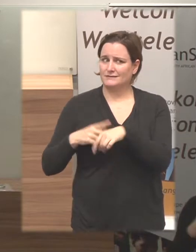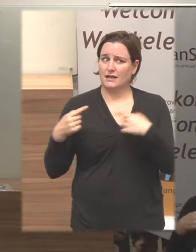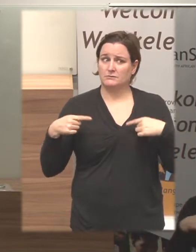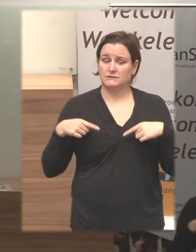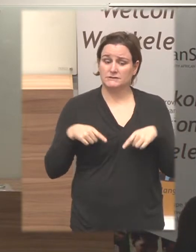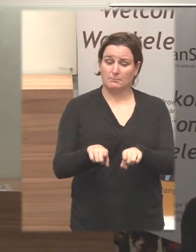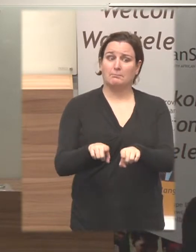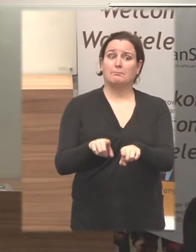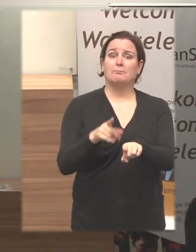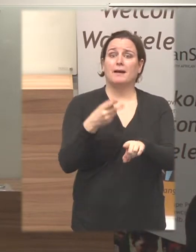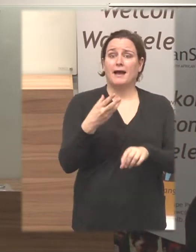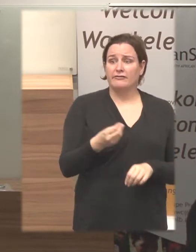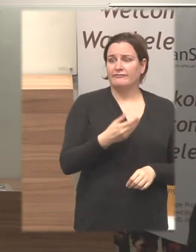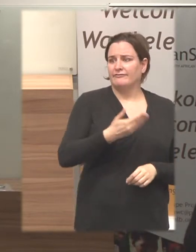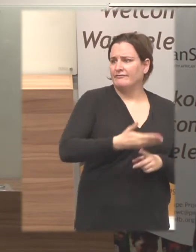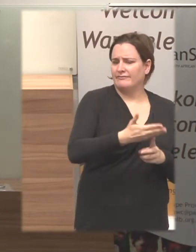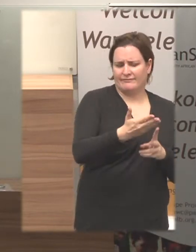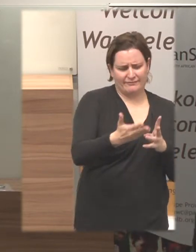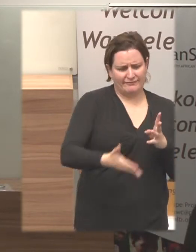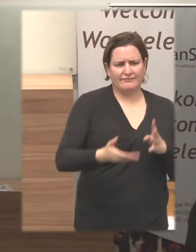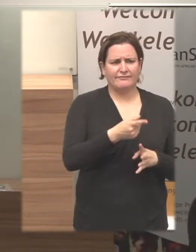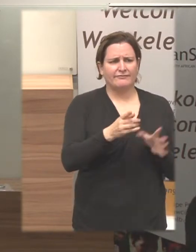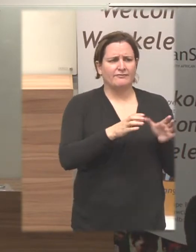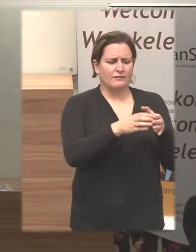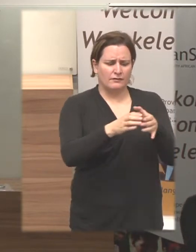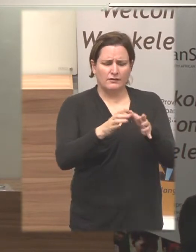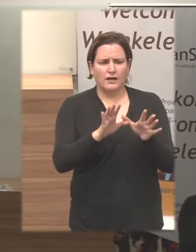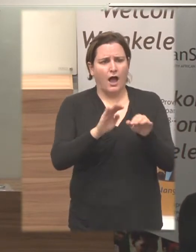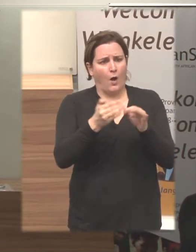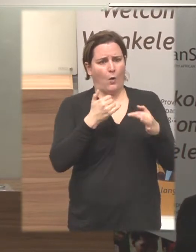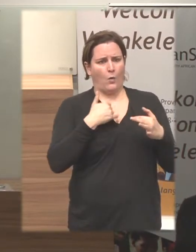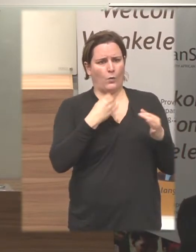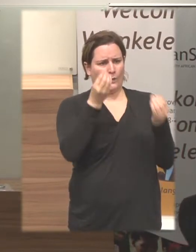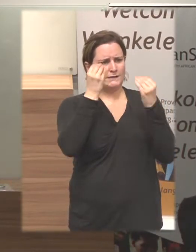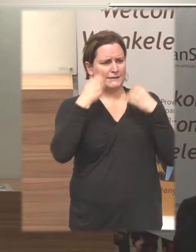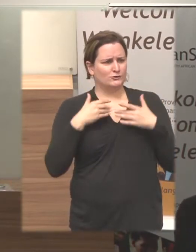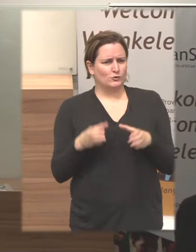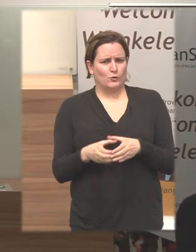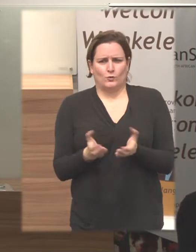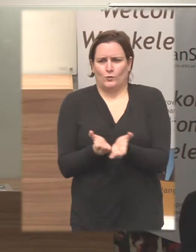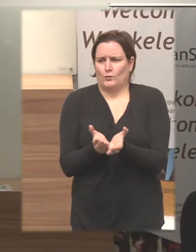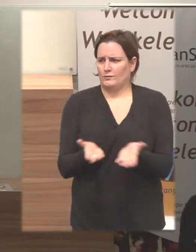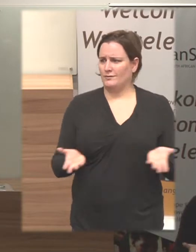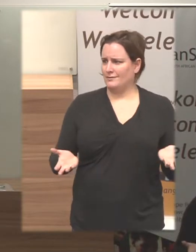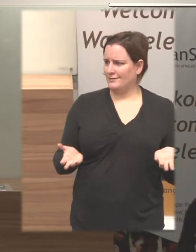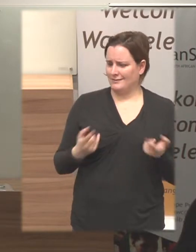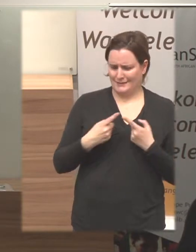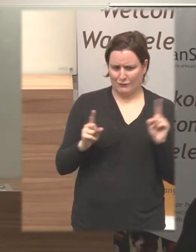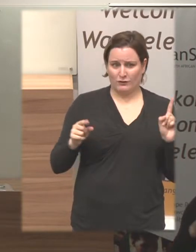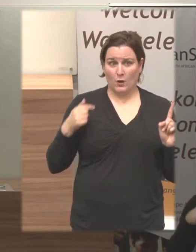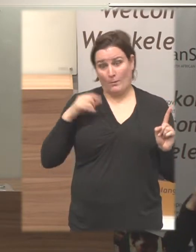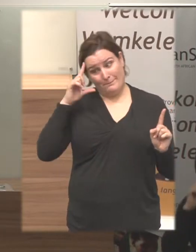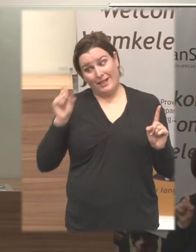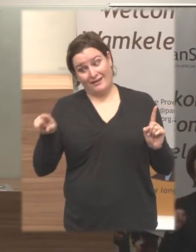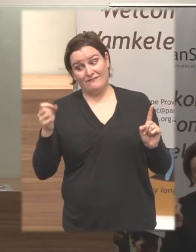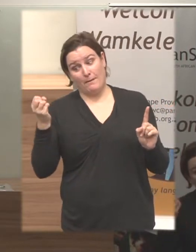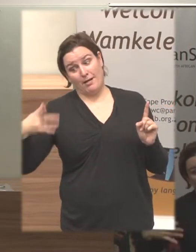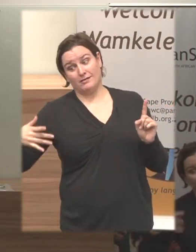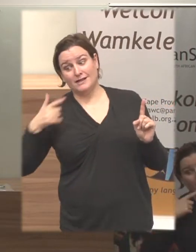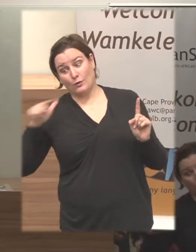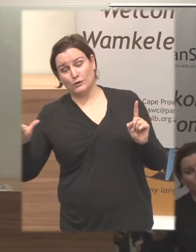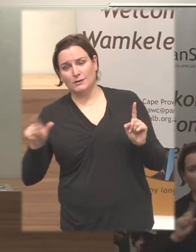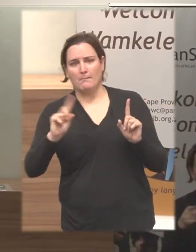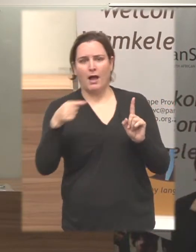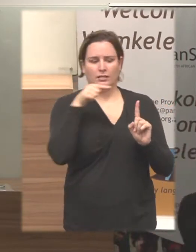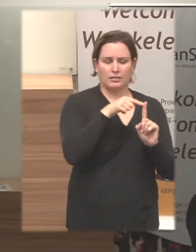whole disciplines which are actually informing the way that we teach language and that we understand language acquisition, which are way